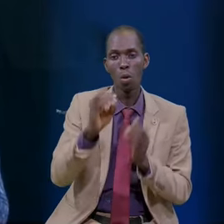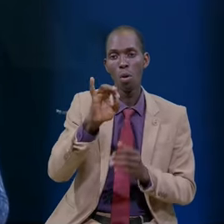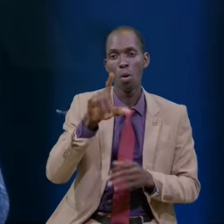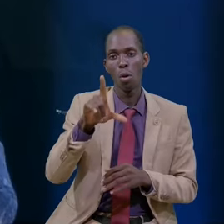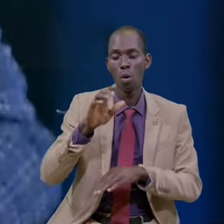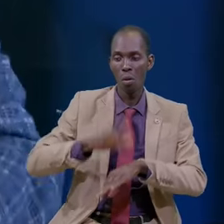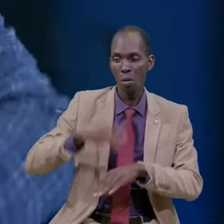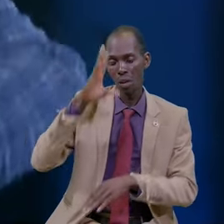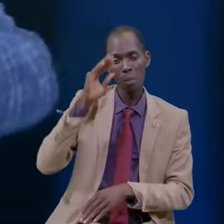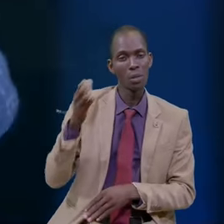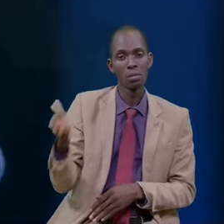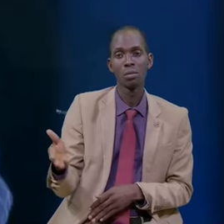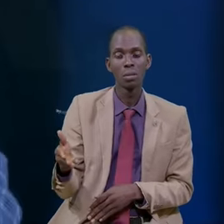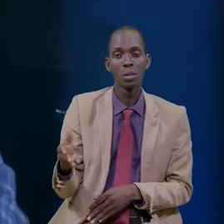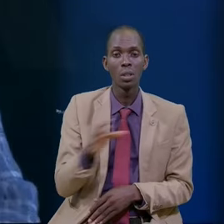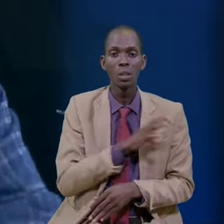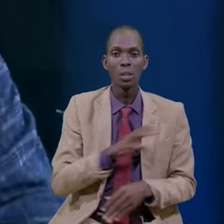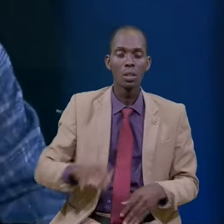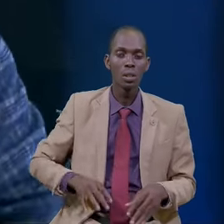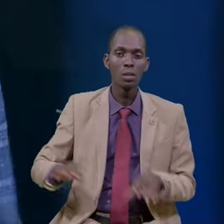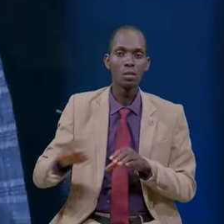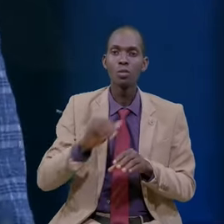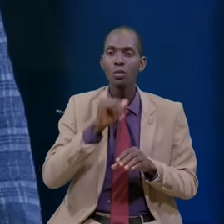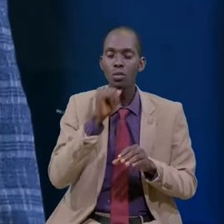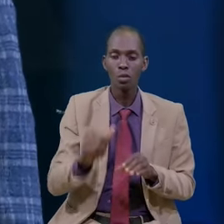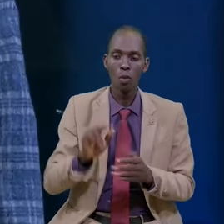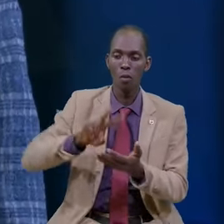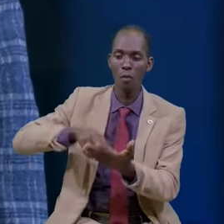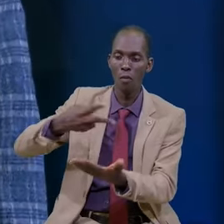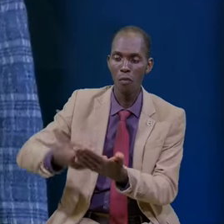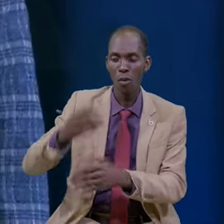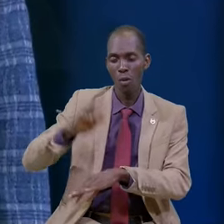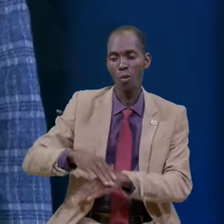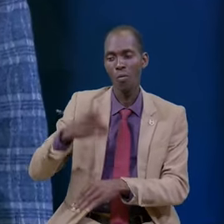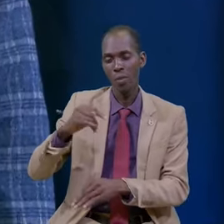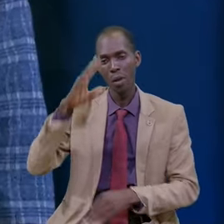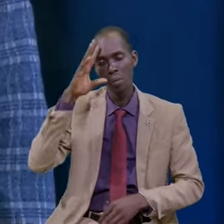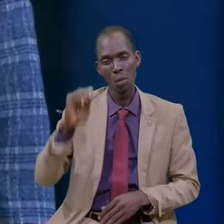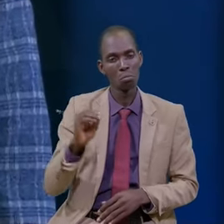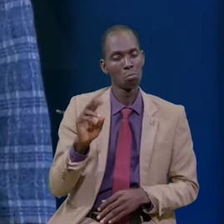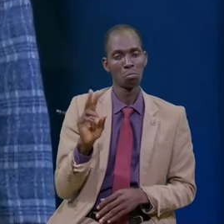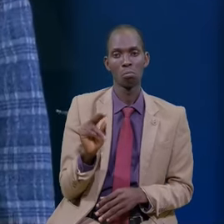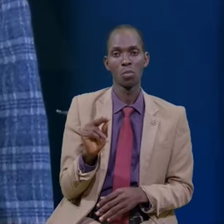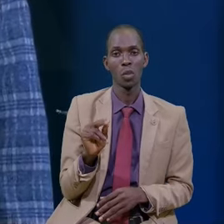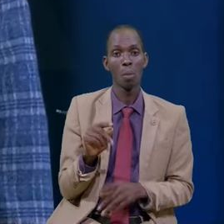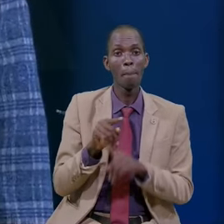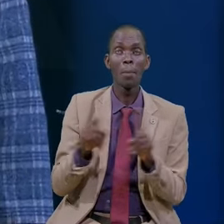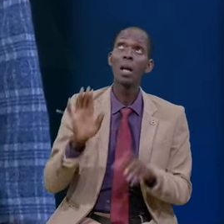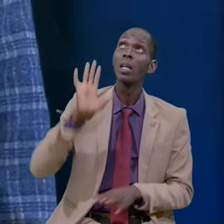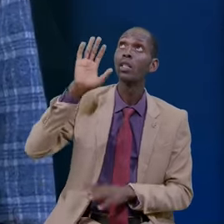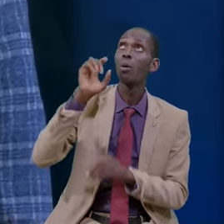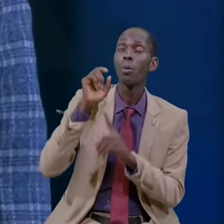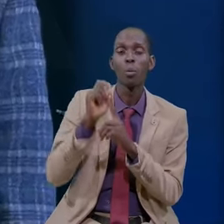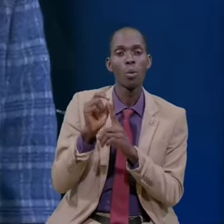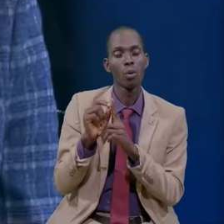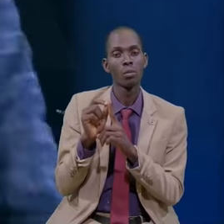him he didn't throw his we on him his word